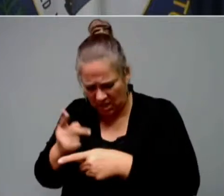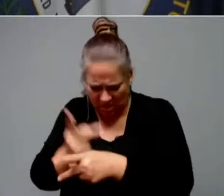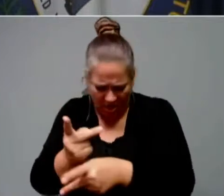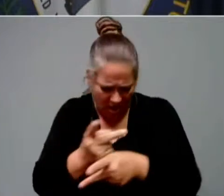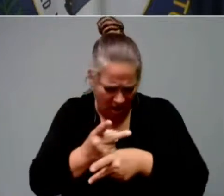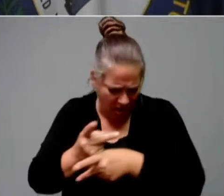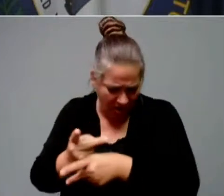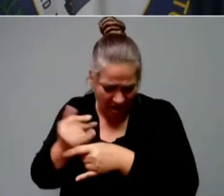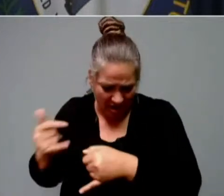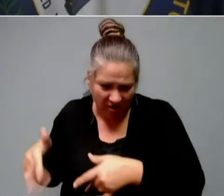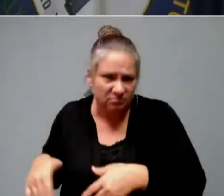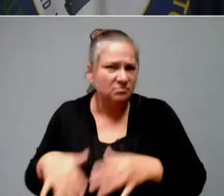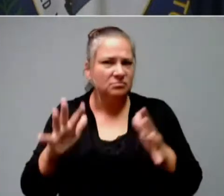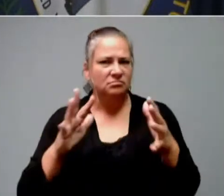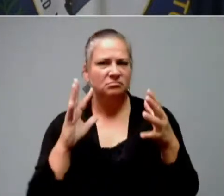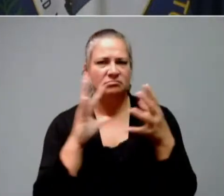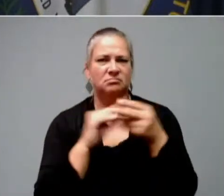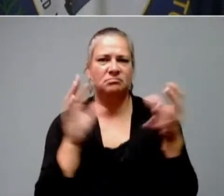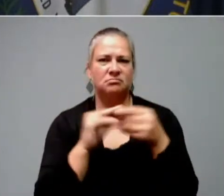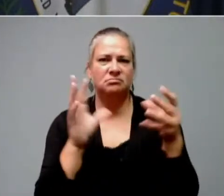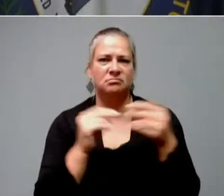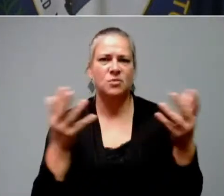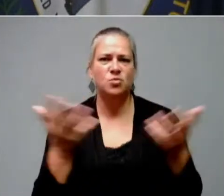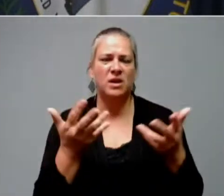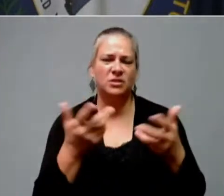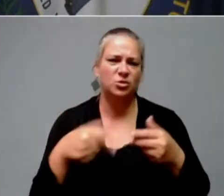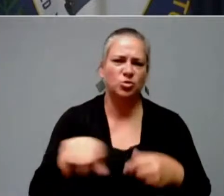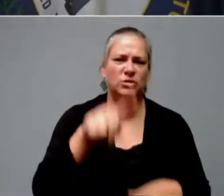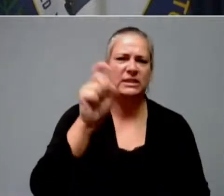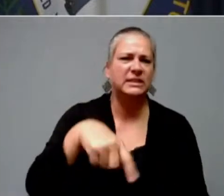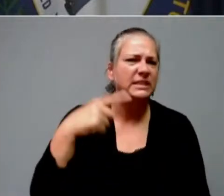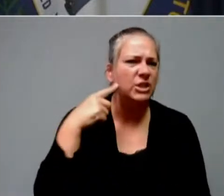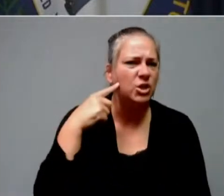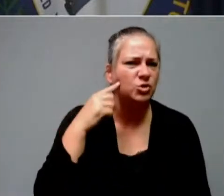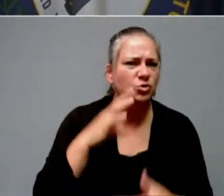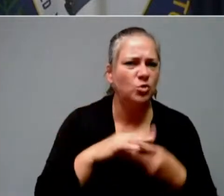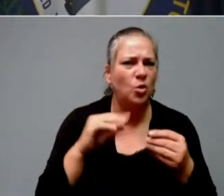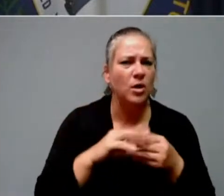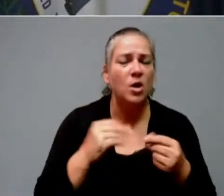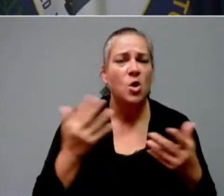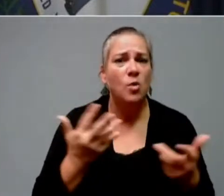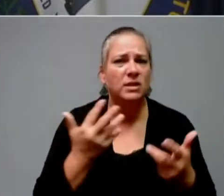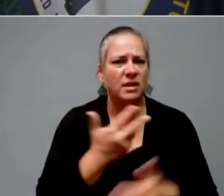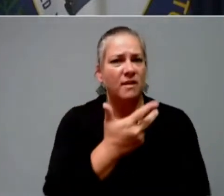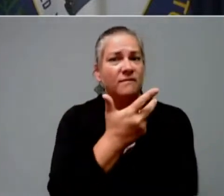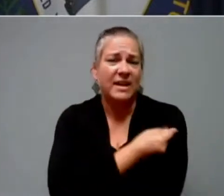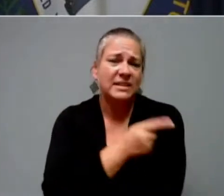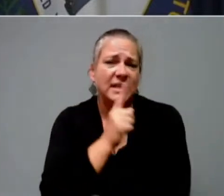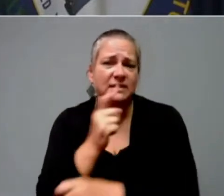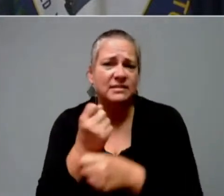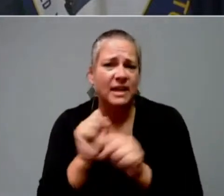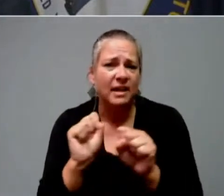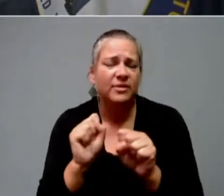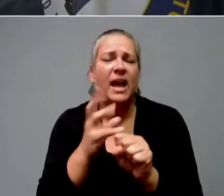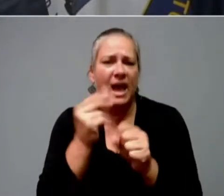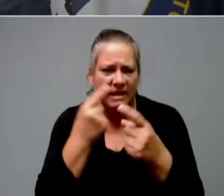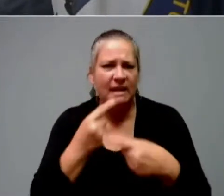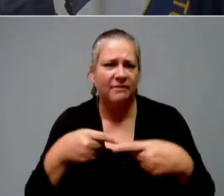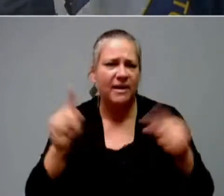voice to what we all need to hear, and that's that the vaccines are safe and effective.